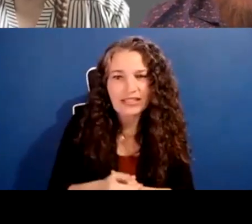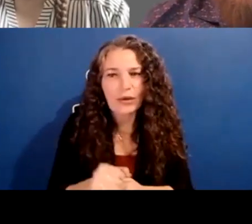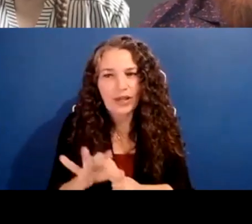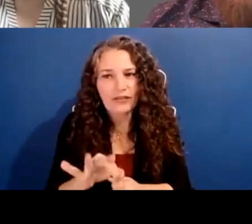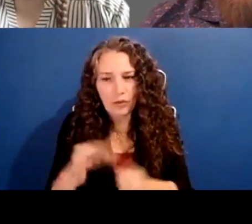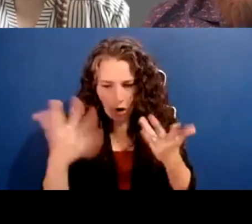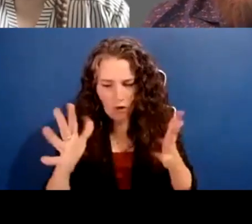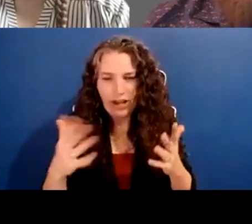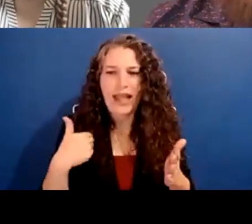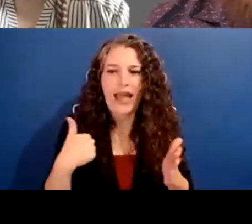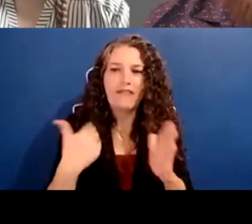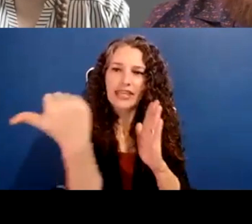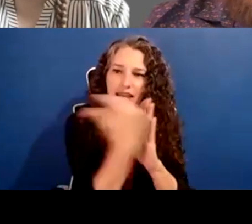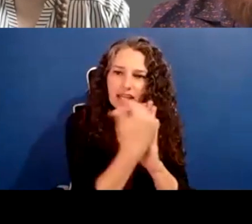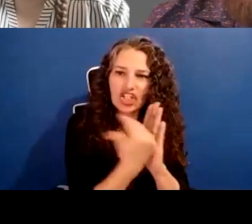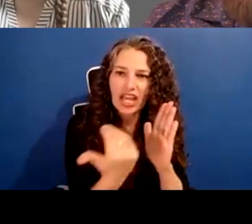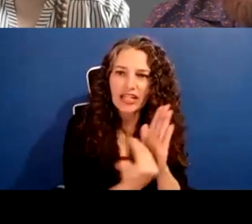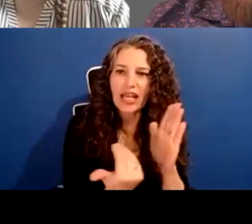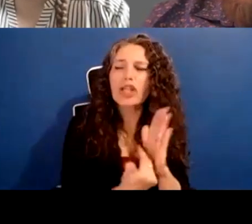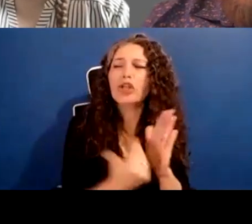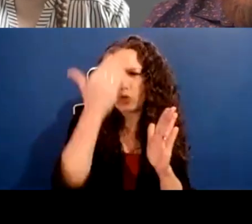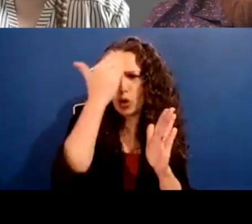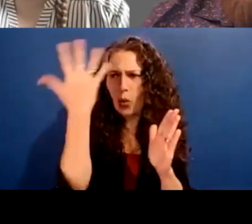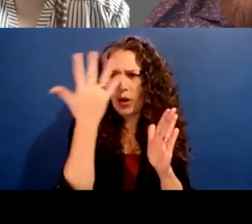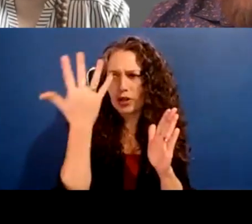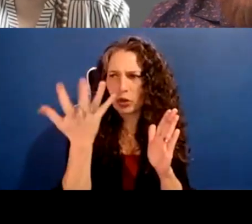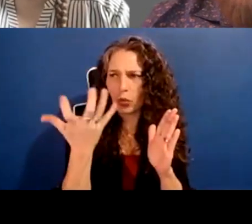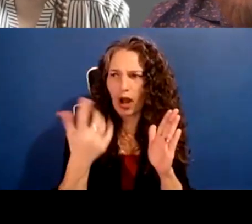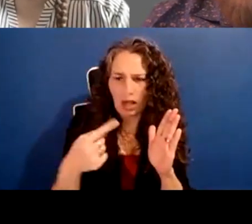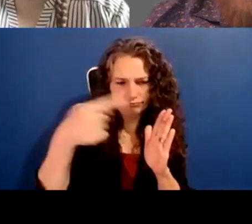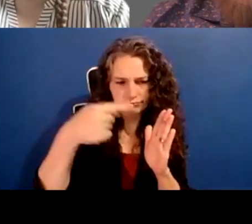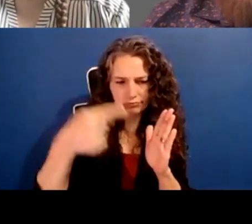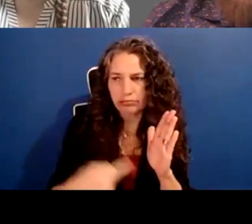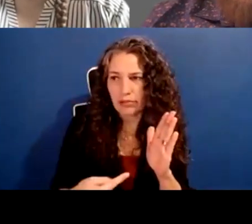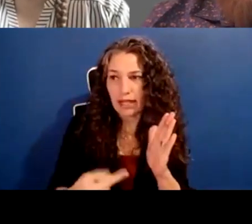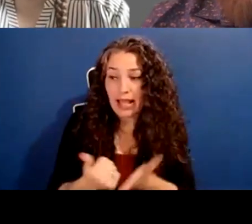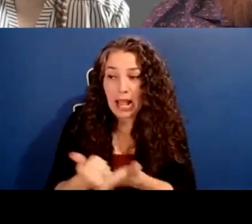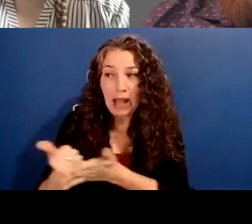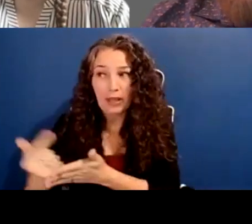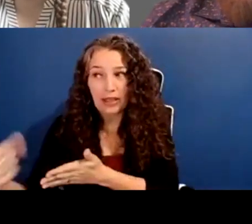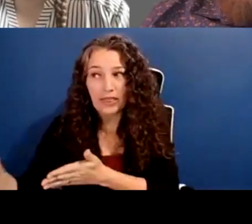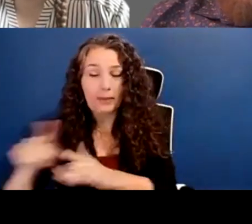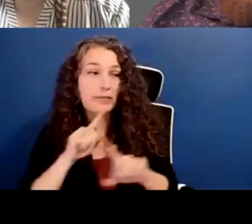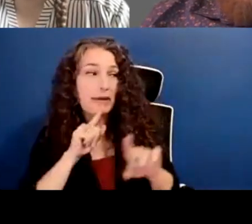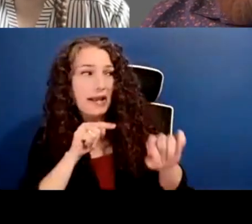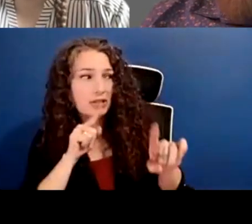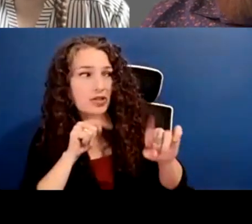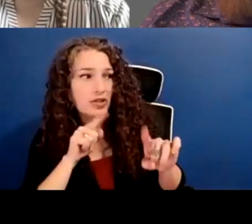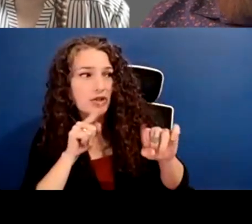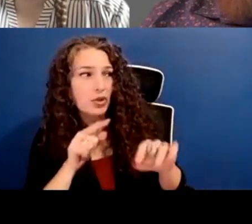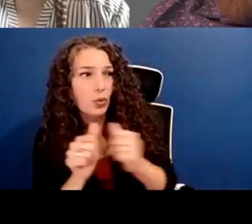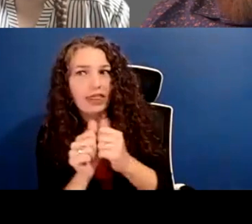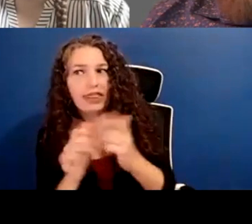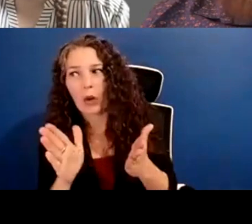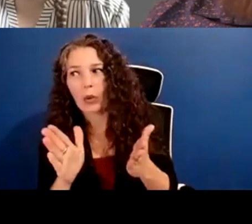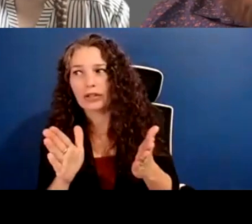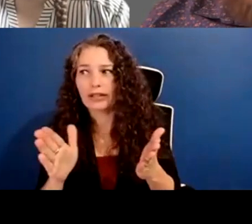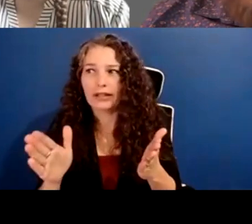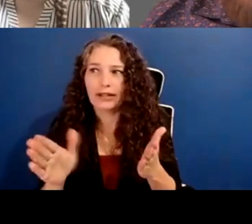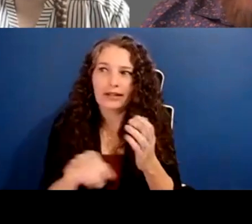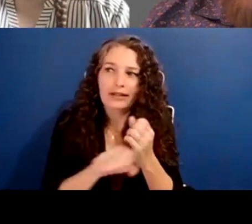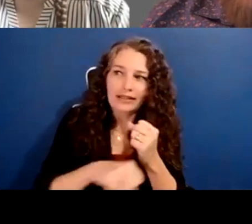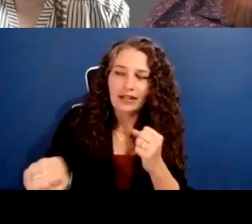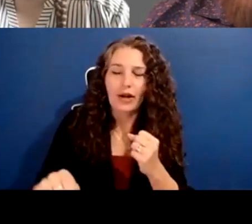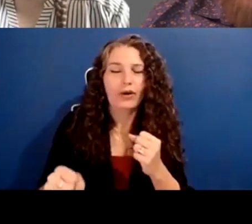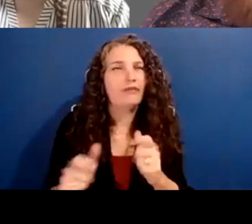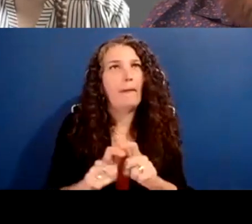how to help folks convey the information without having to go into a huge